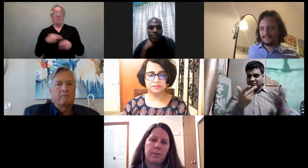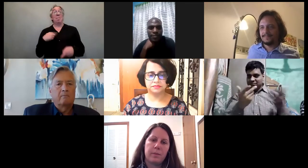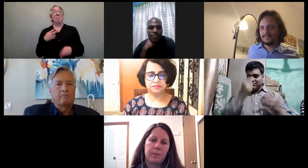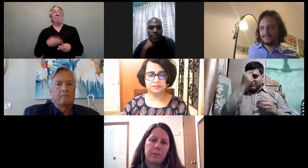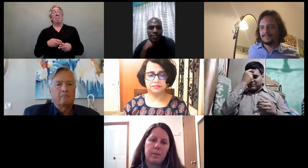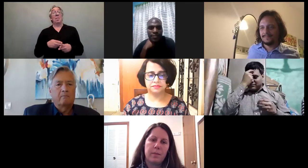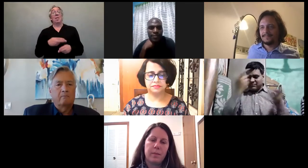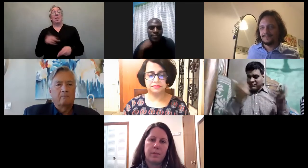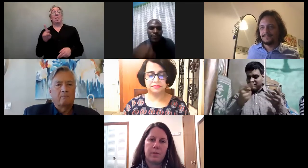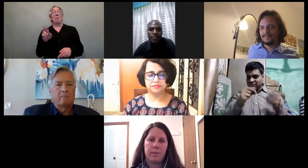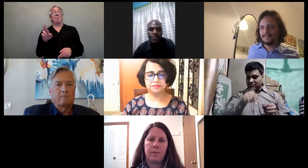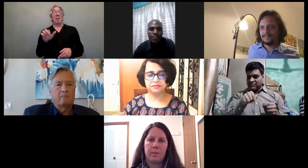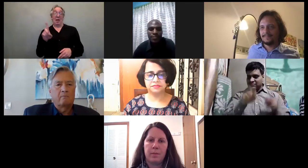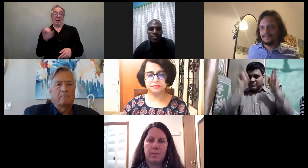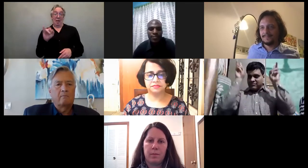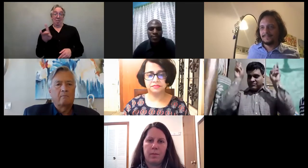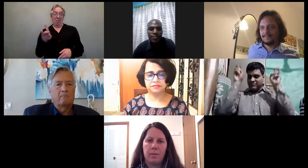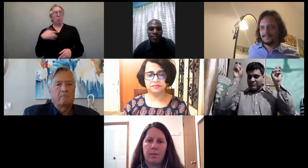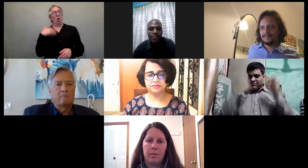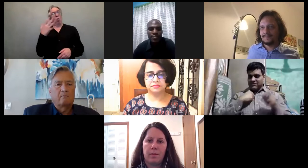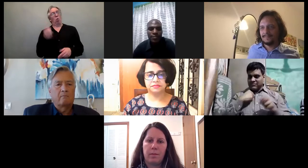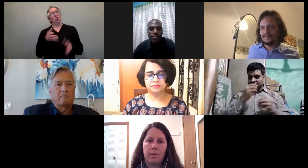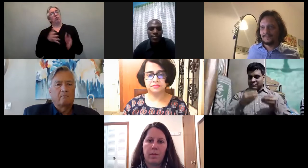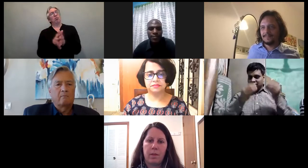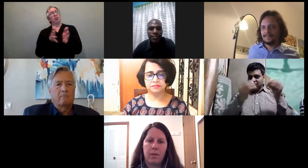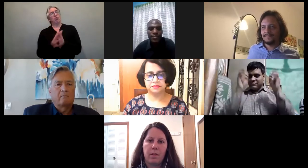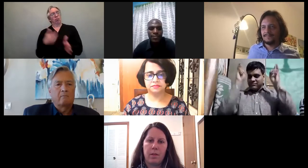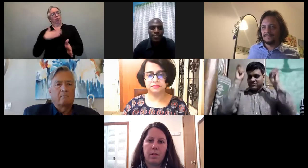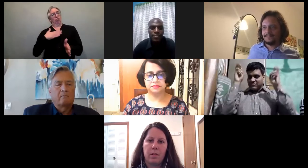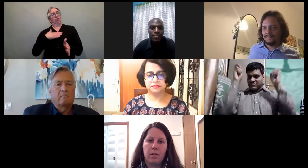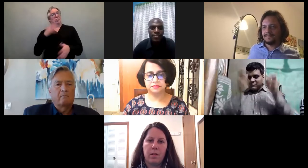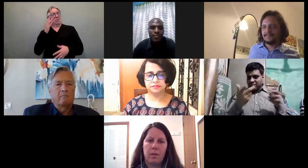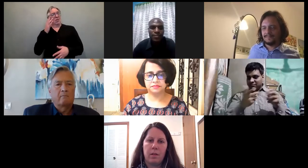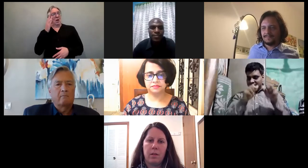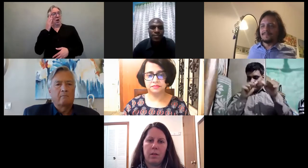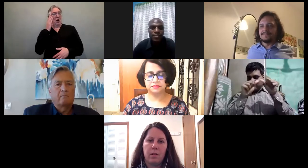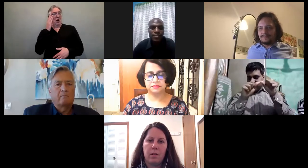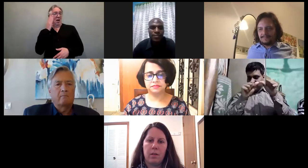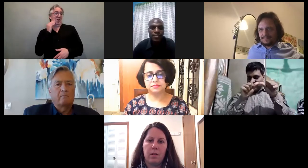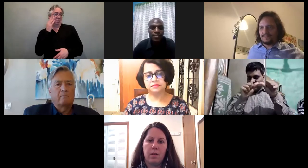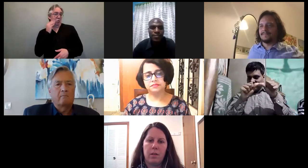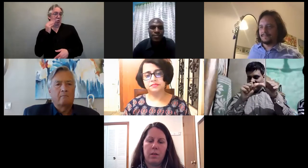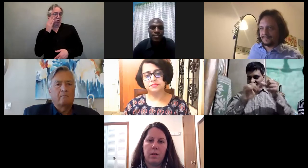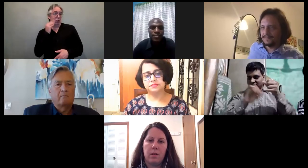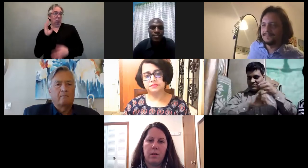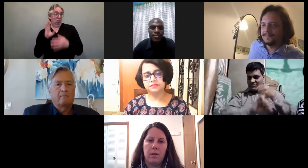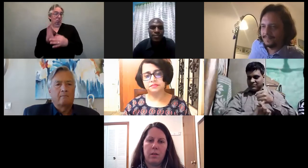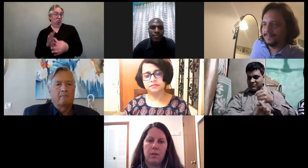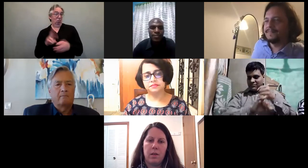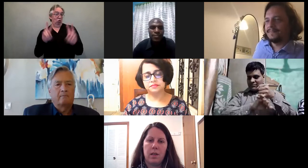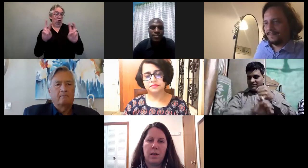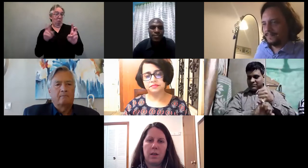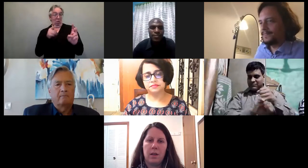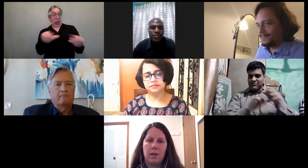So I've got a lot of, I want to share my experiences with regard to this topic, with the topic that has been given to me.